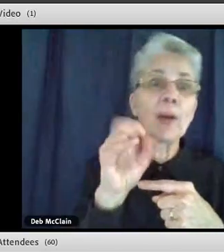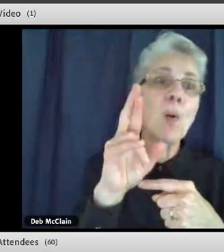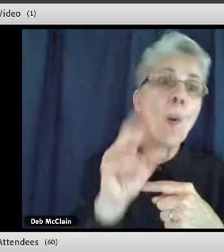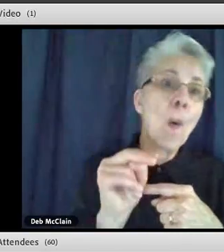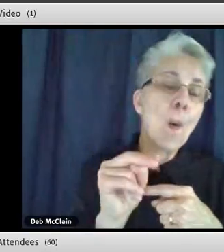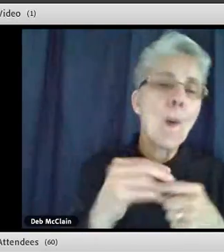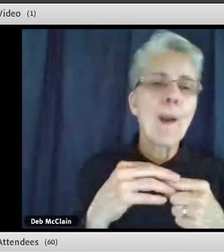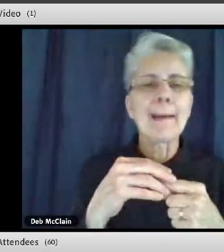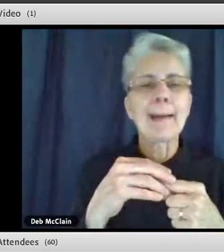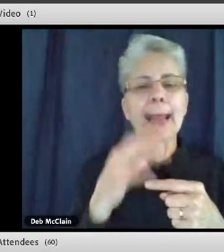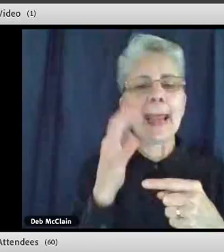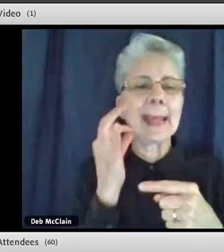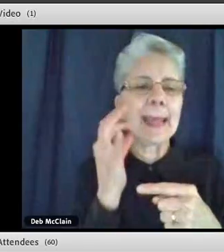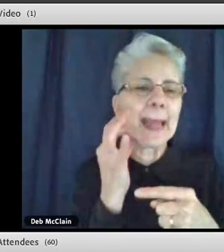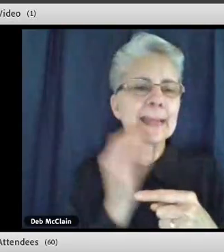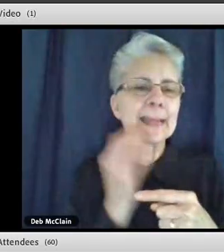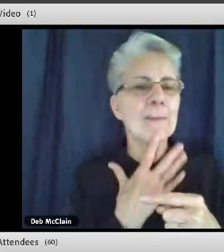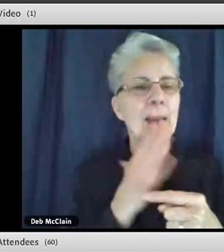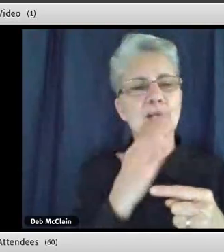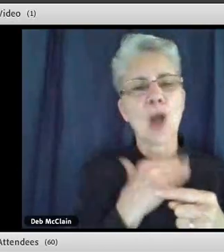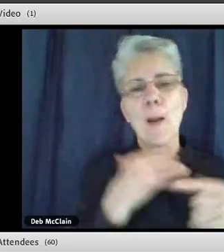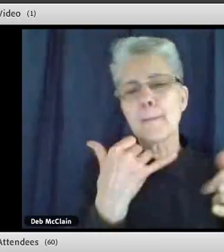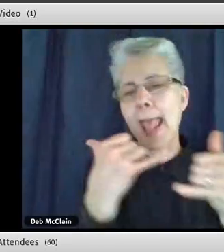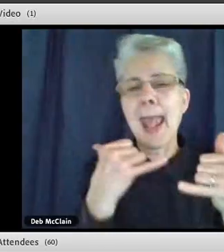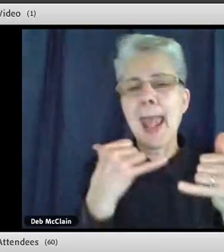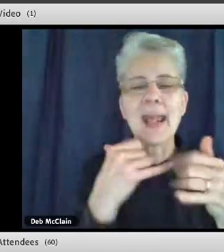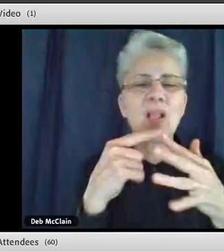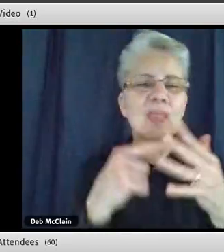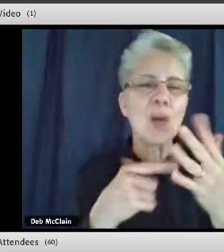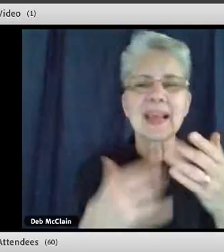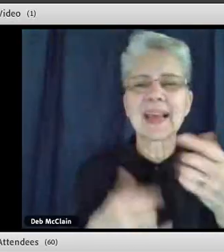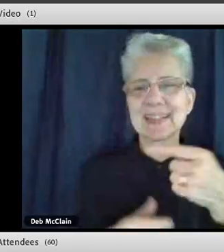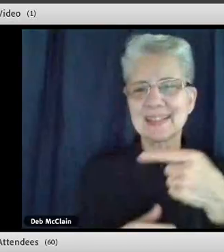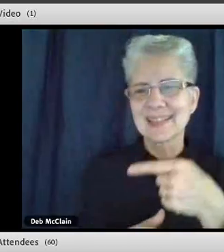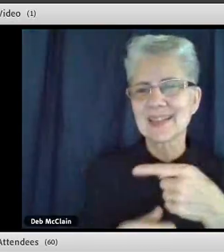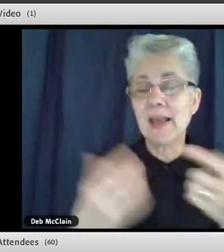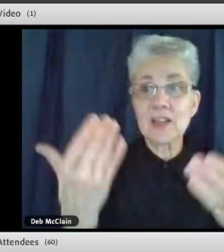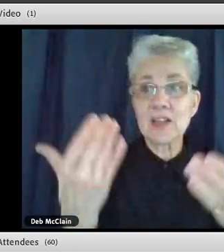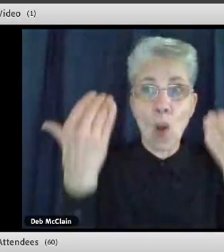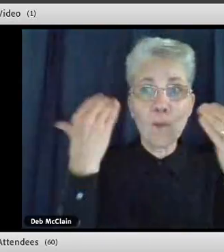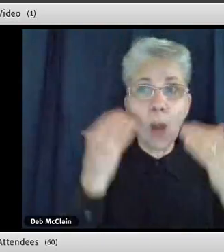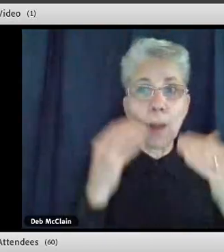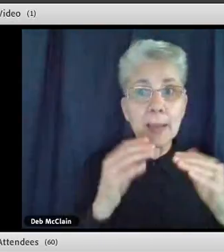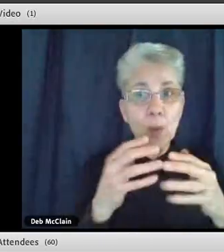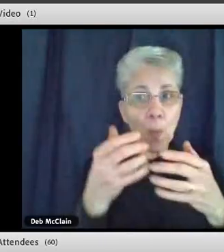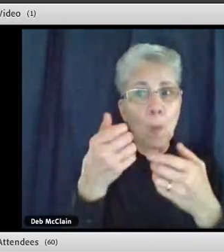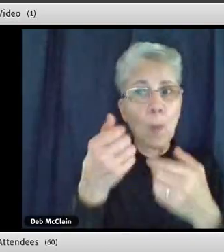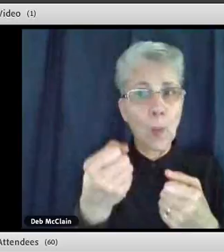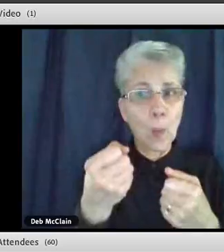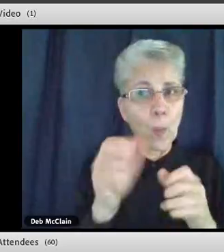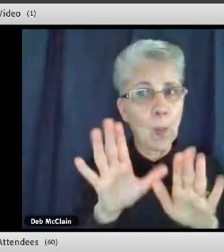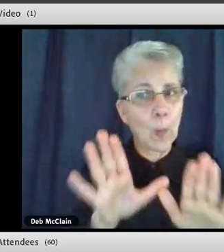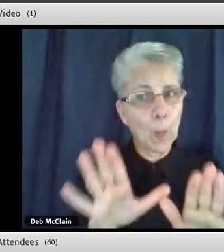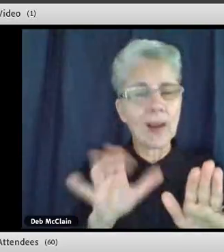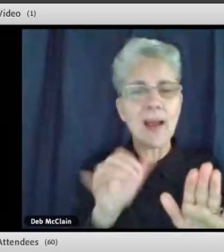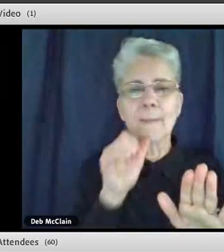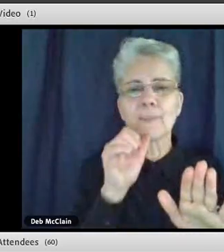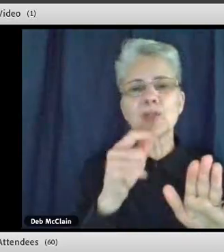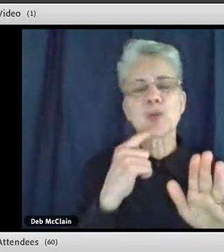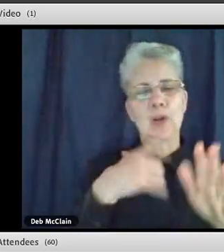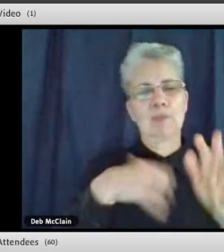daughter happily playing and so forth. So if this is really overwhelming to you, don't worry. I'm just going to kind of go through